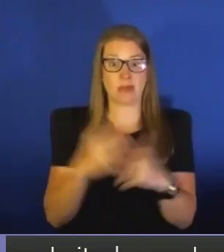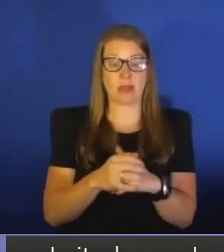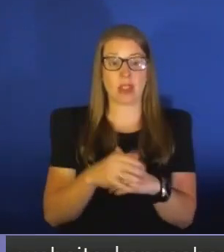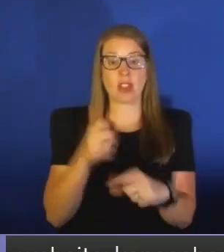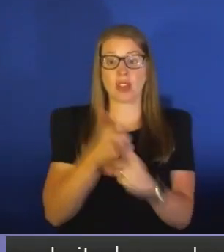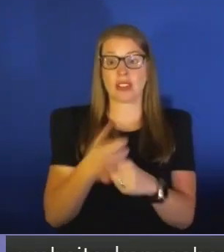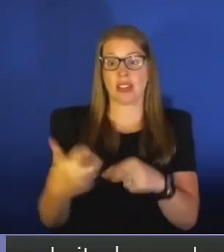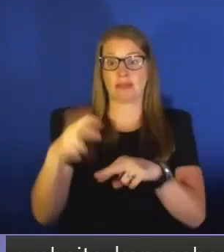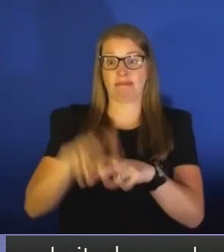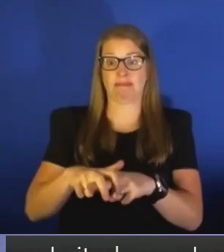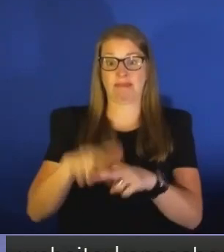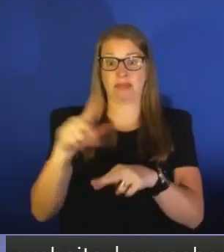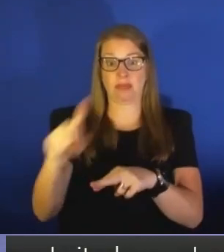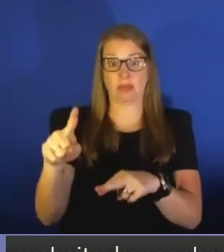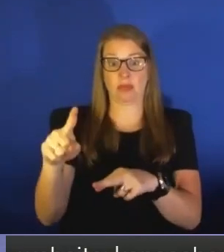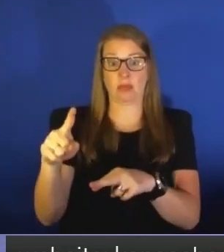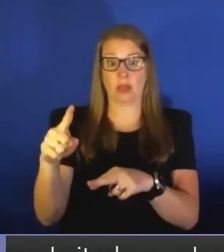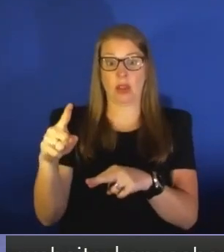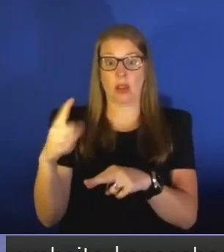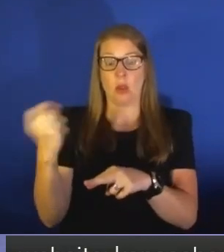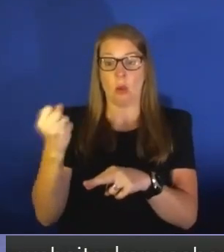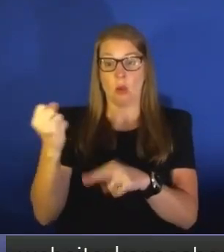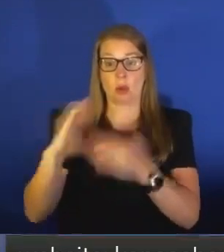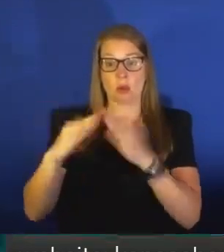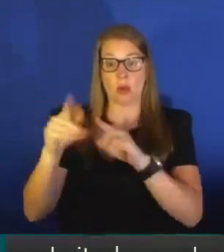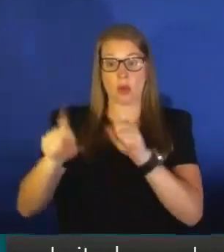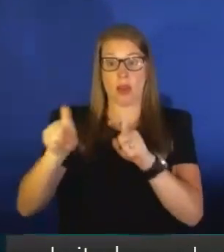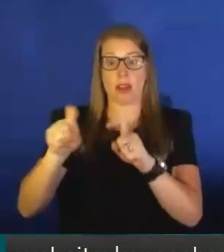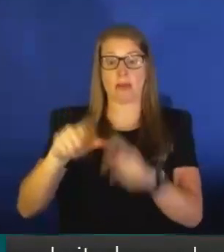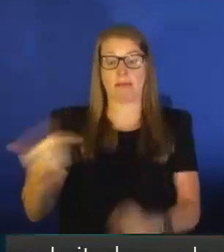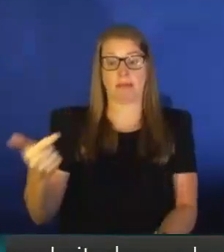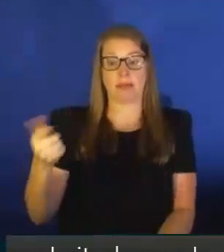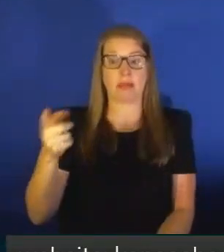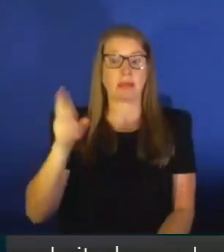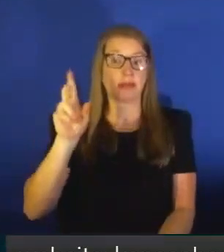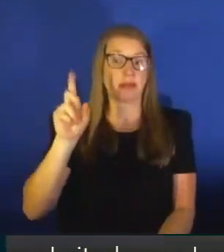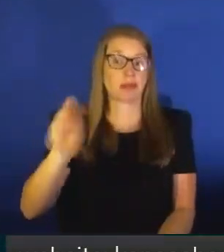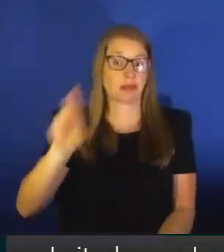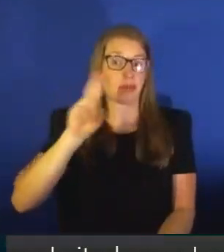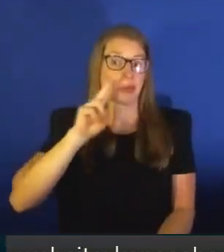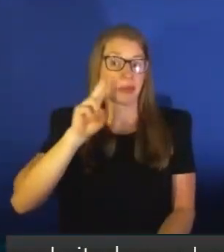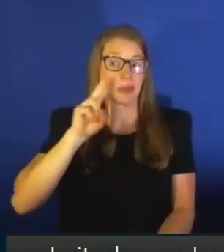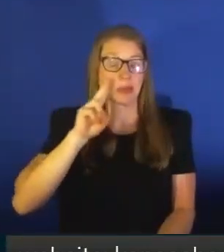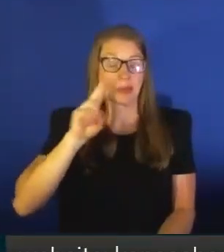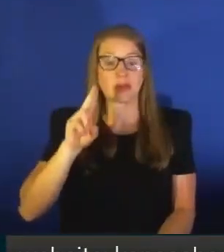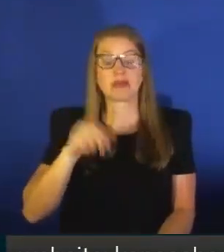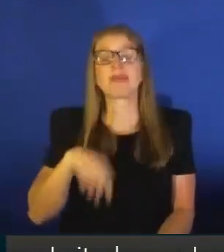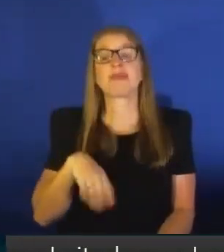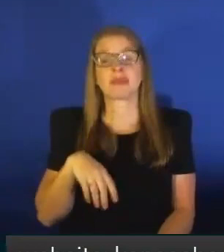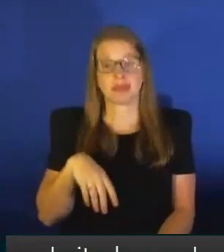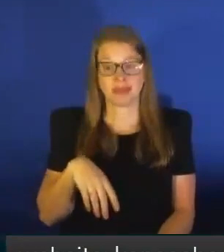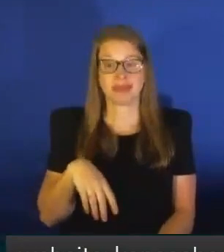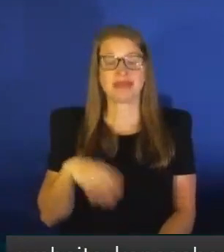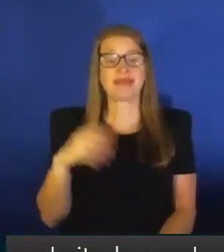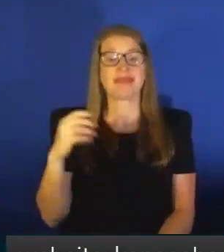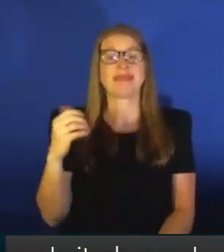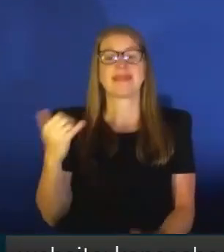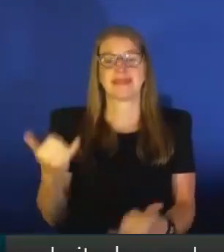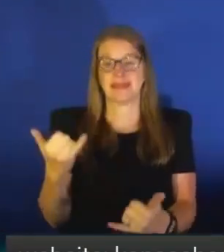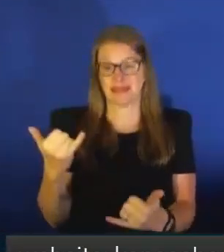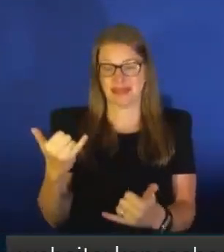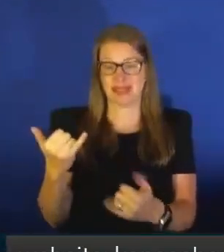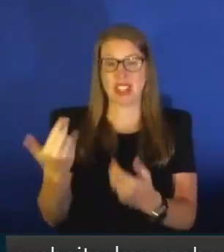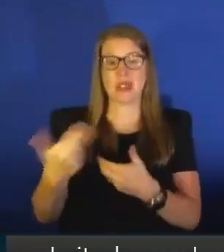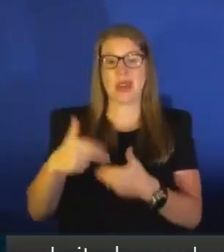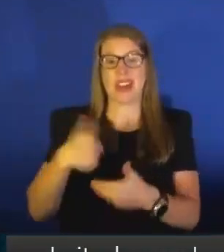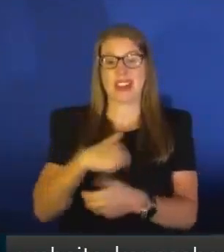So I'm going to hold on to these for a quick second because I want to turn to Dr. Dana Hawkinson, Medical Director of Infection Prevention and Control on this Monday, joining us with our COVID count. How do